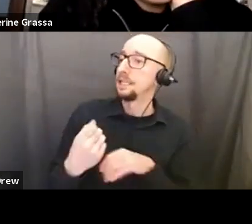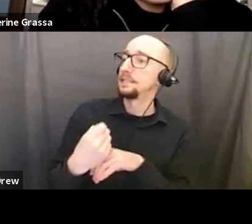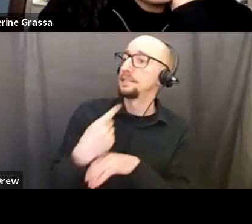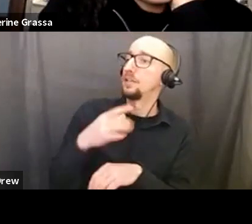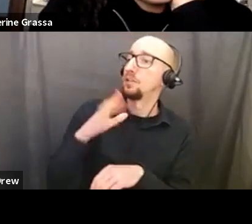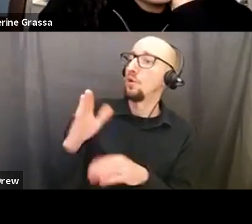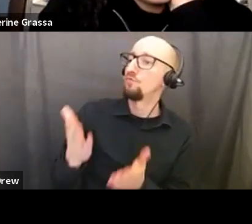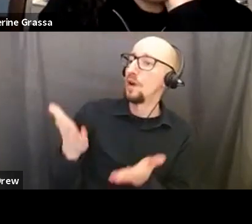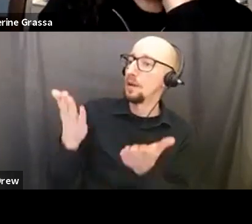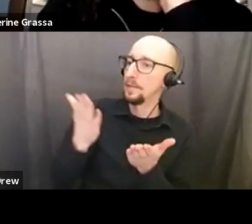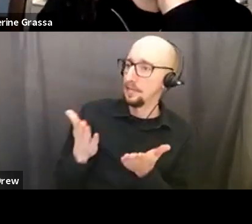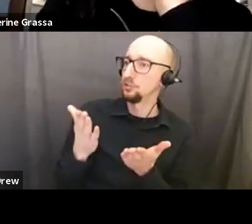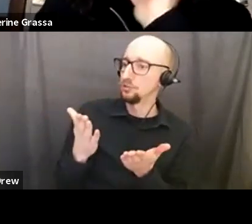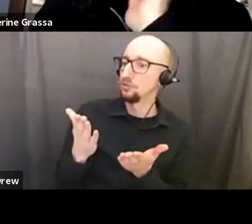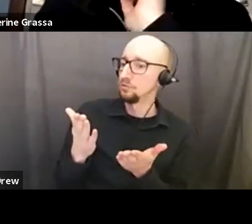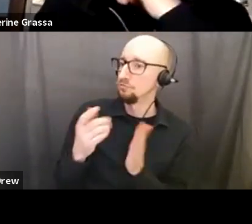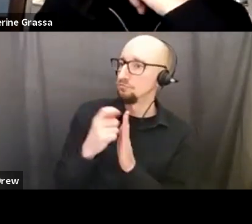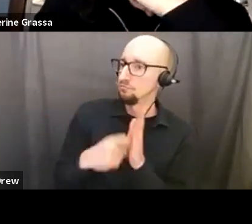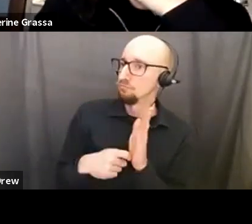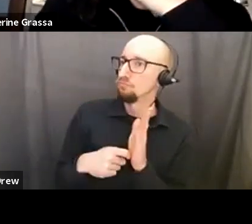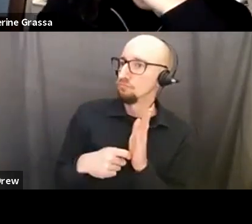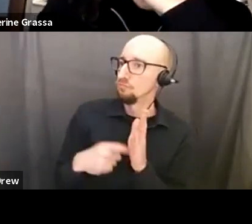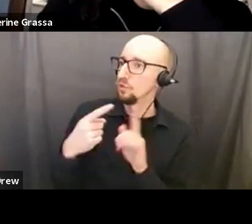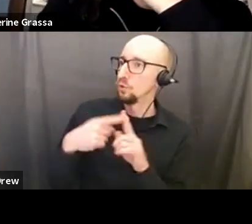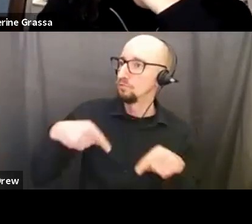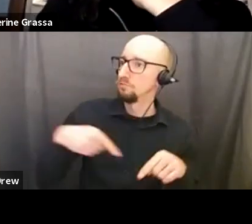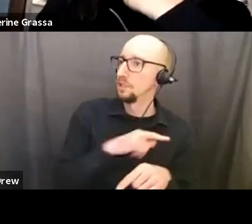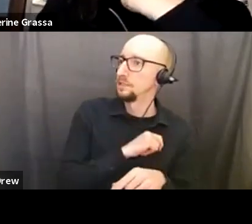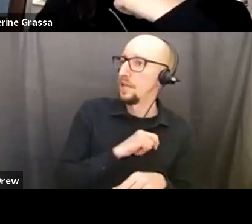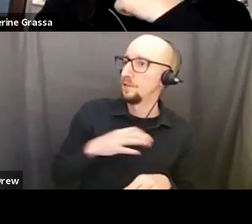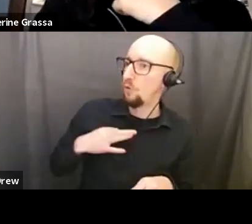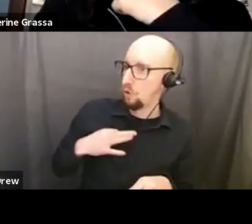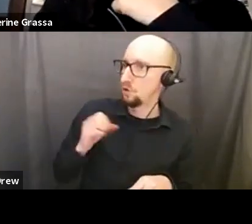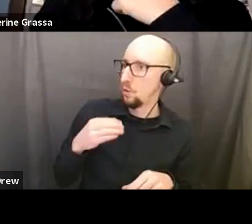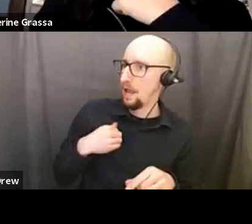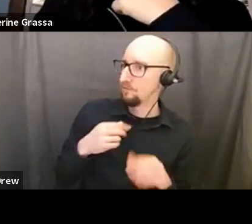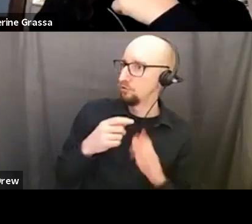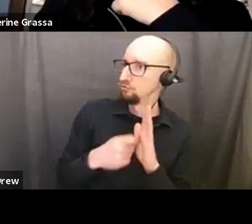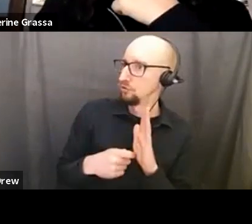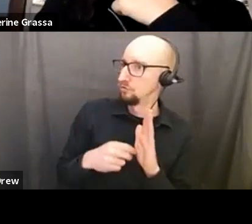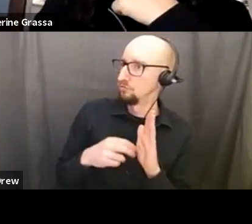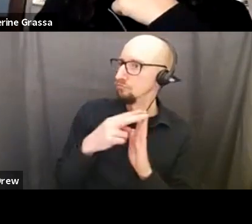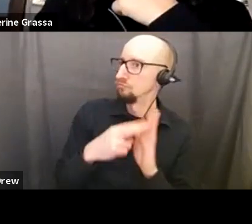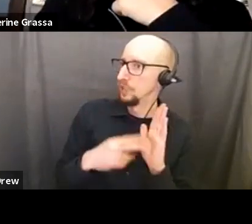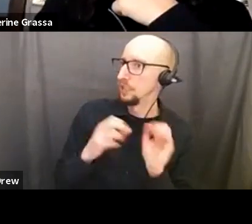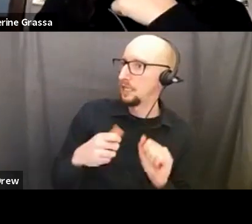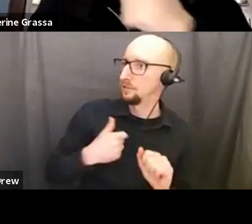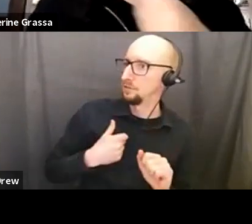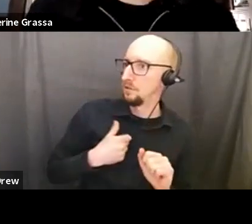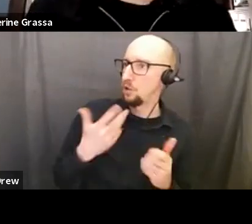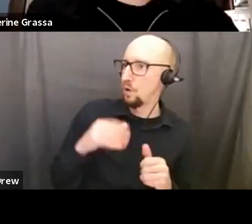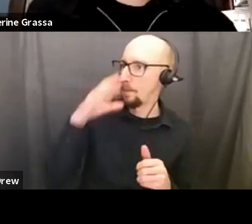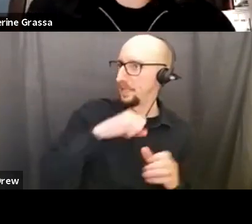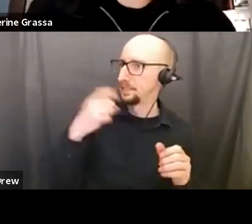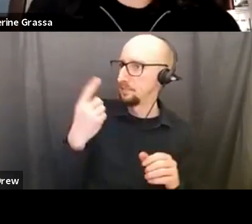your recommendations to the task force so that we have those in writing? So we can just make sure that we don't miss them.